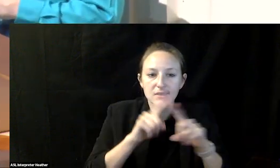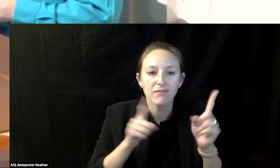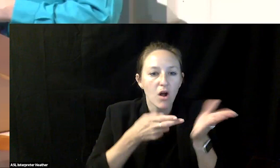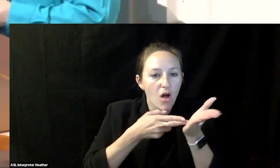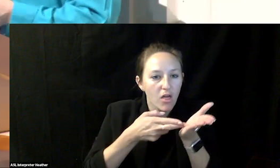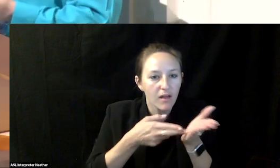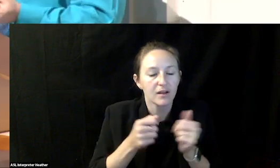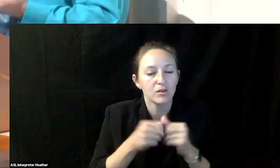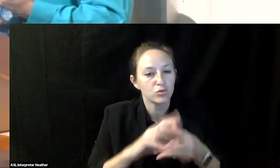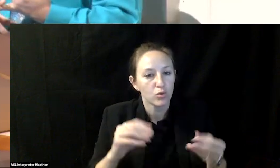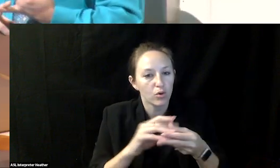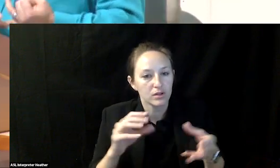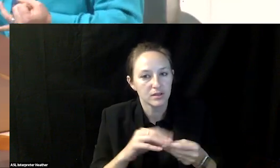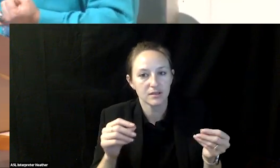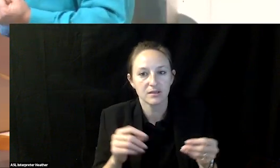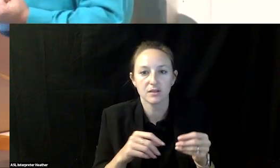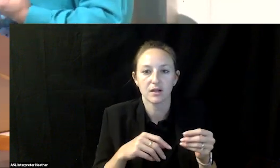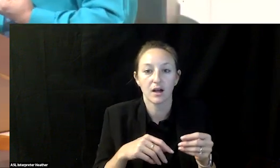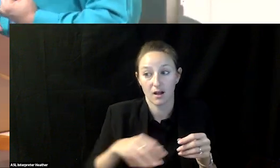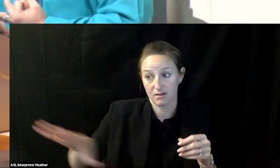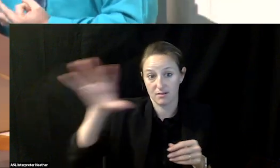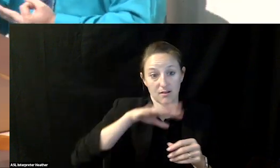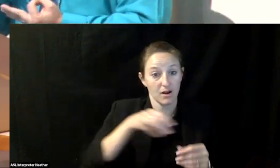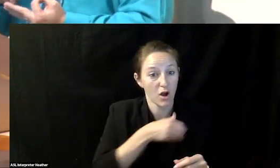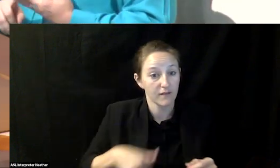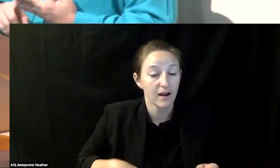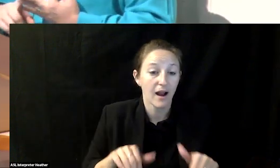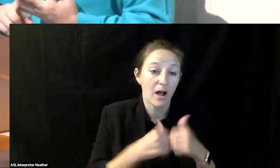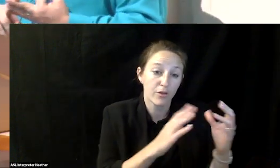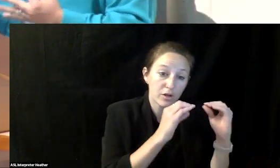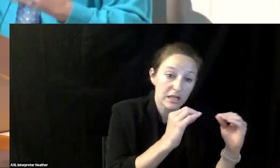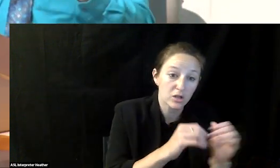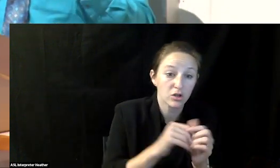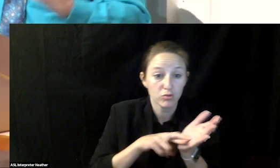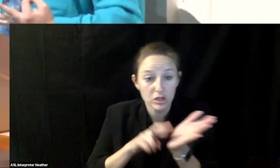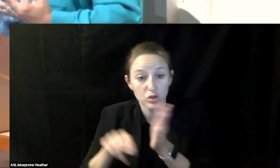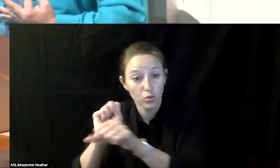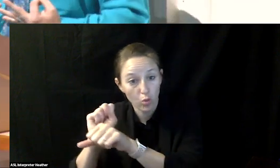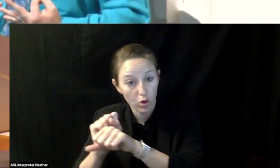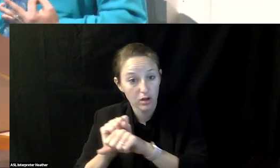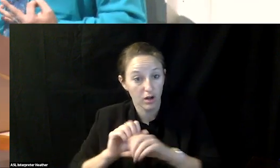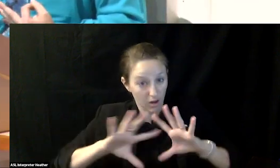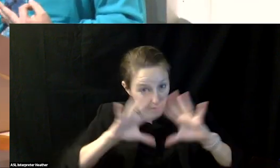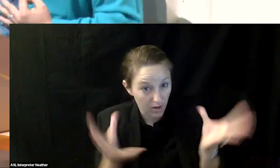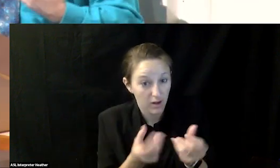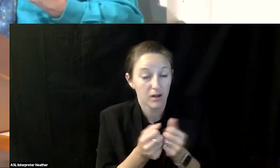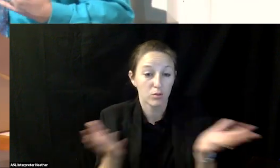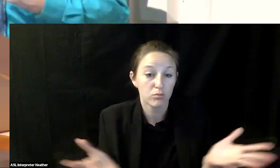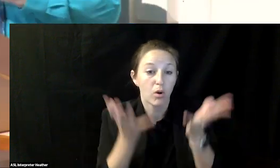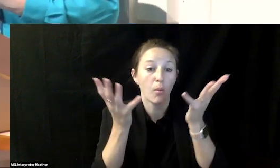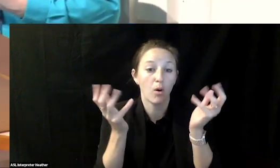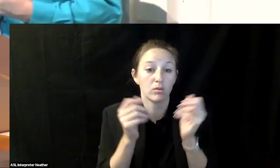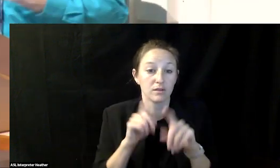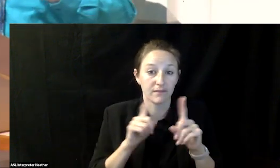and showed how their teaching and research and work was promoting accessibility